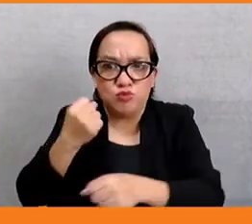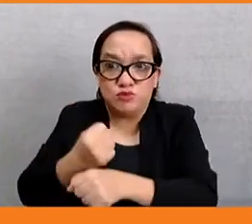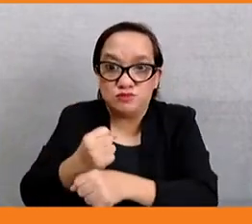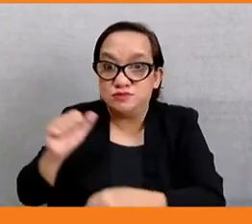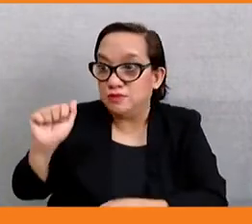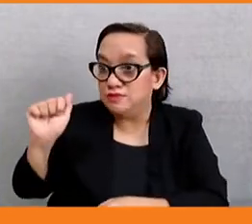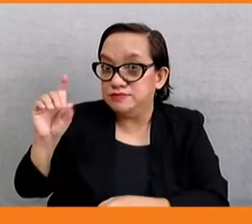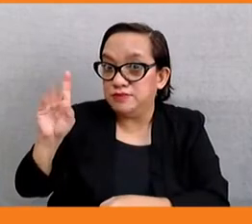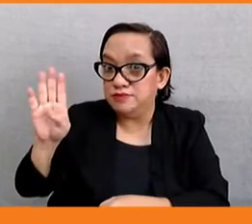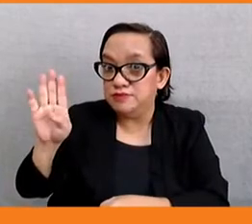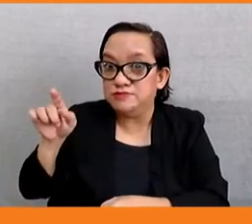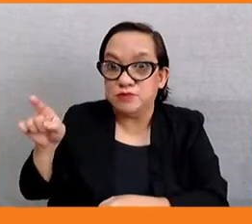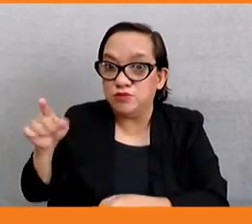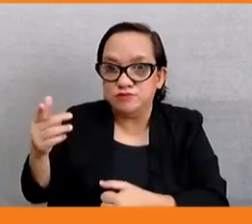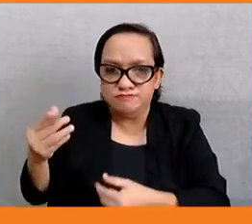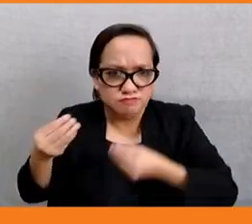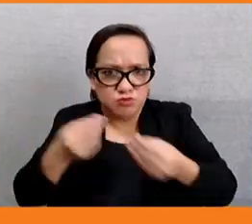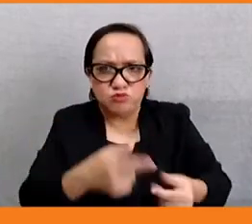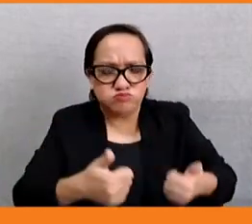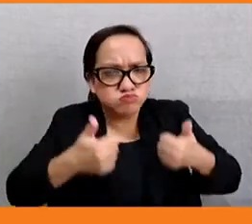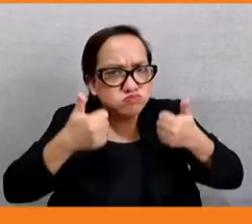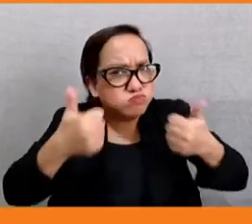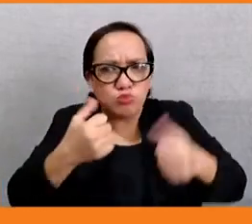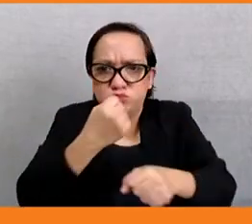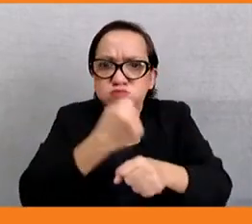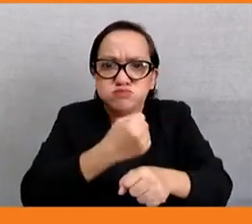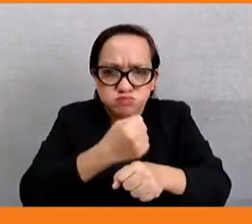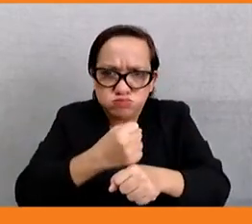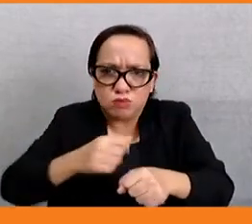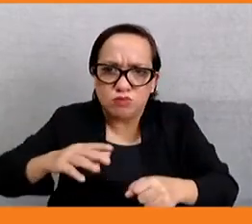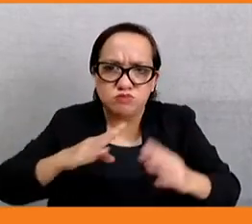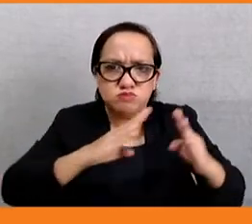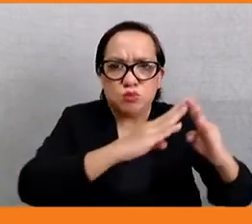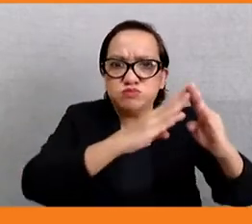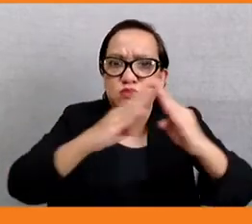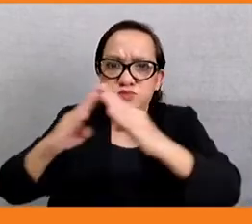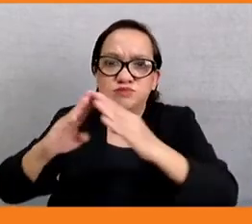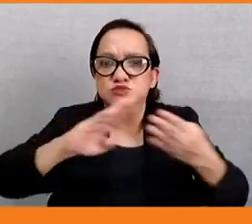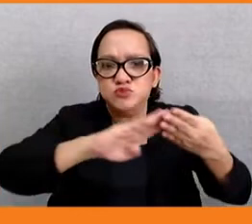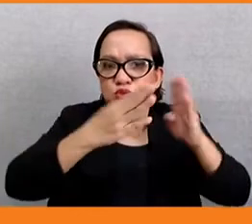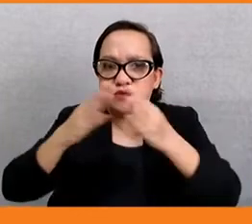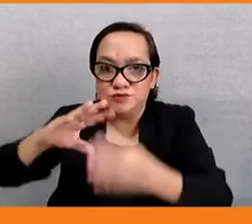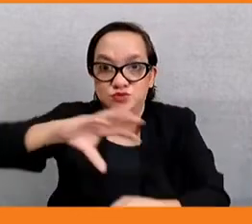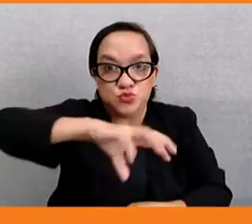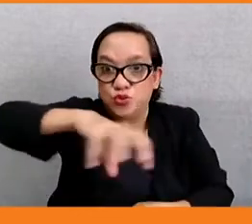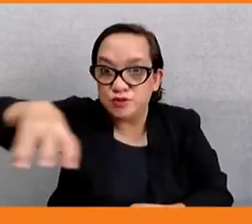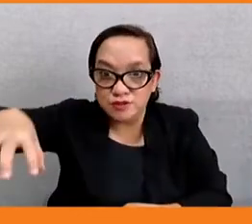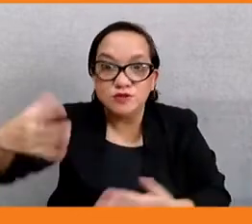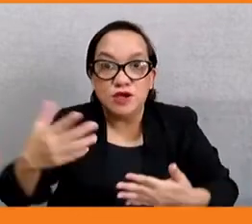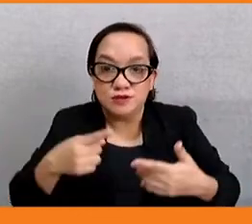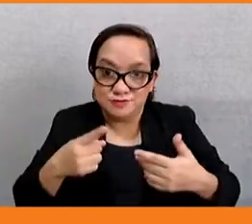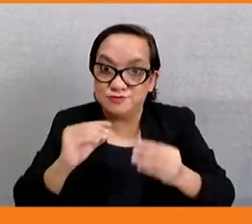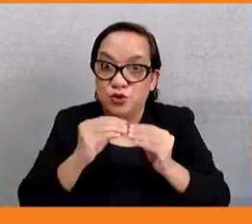in ADB's member countries through our operational priority number 1, which says addressing remaining